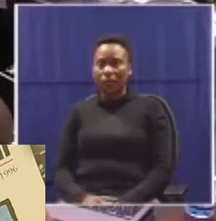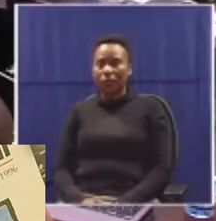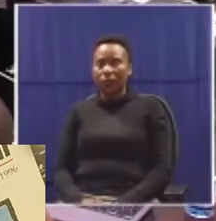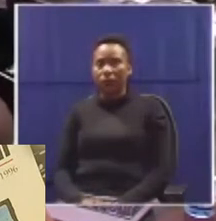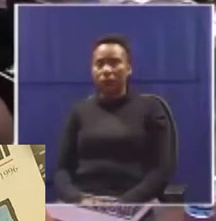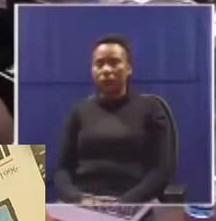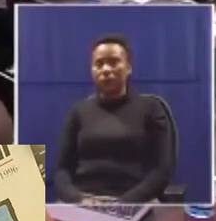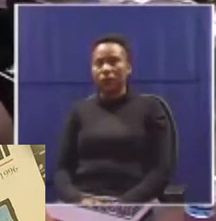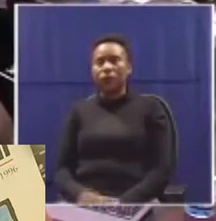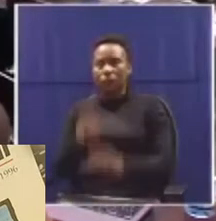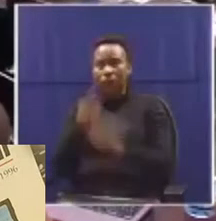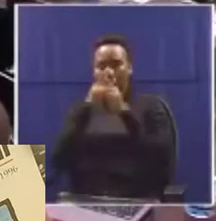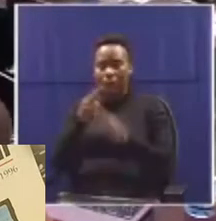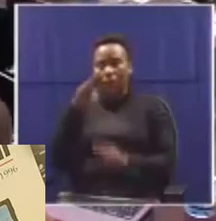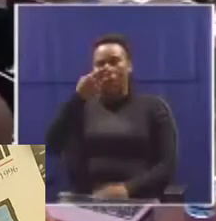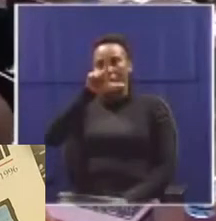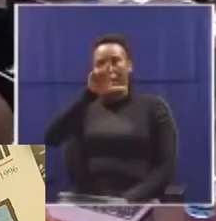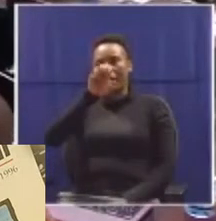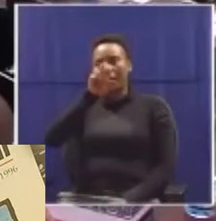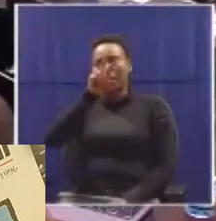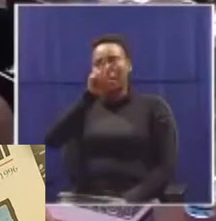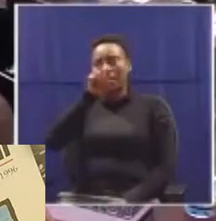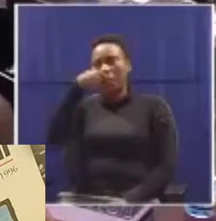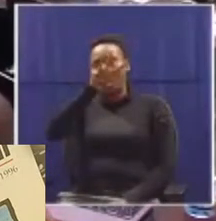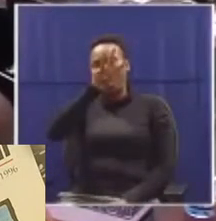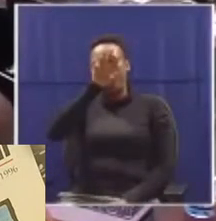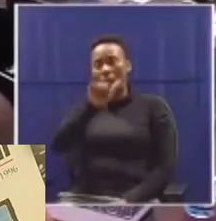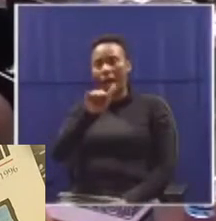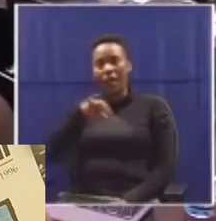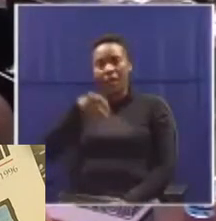The Honorable San Juan the next speaker